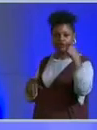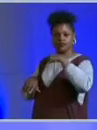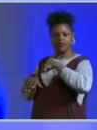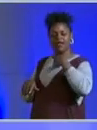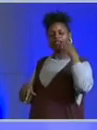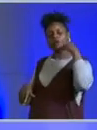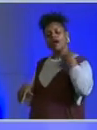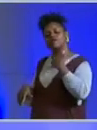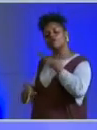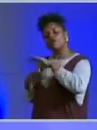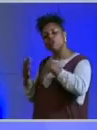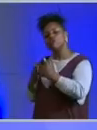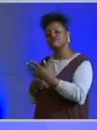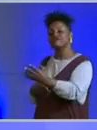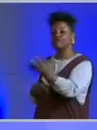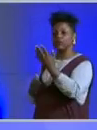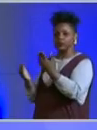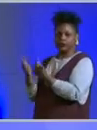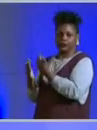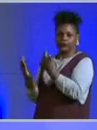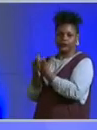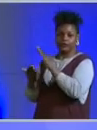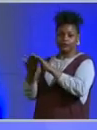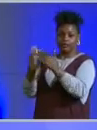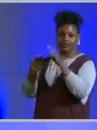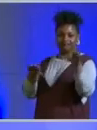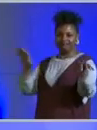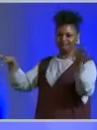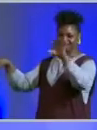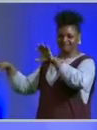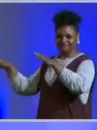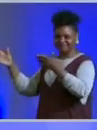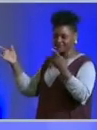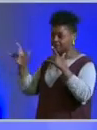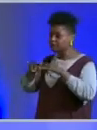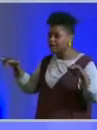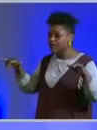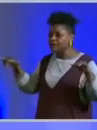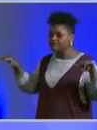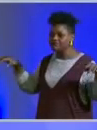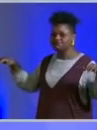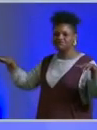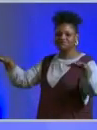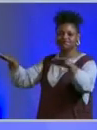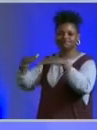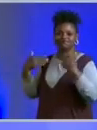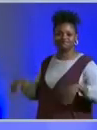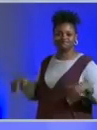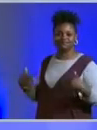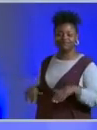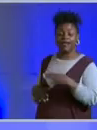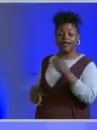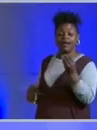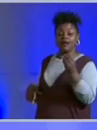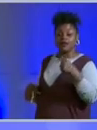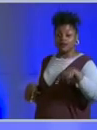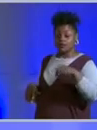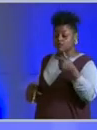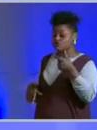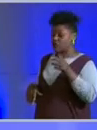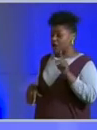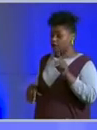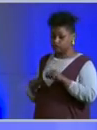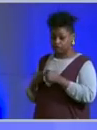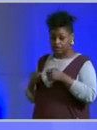of the New Communities sites moving at the same time. We're able to not only celebrate the groundbreaking, but also the ribbon cutting